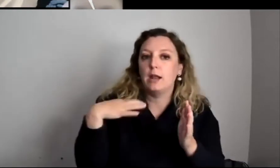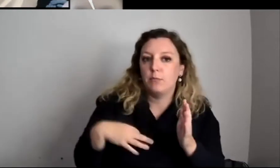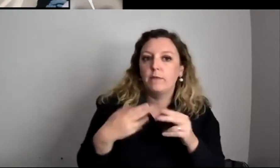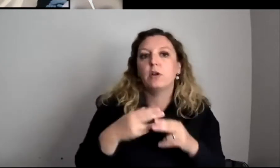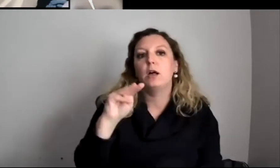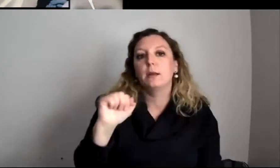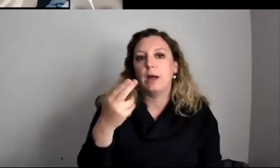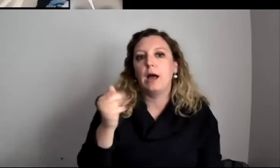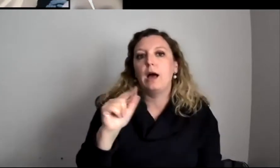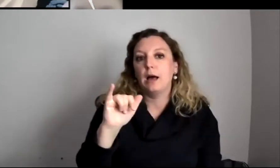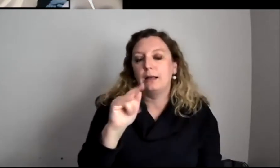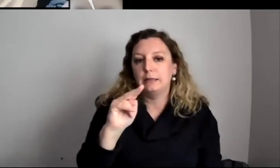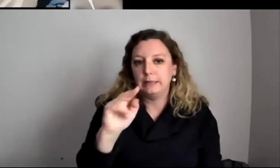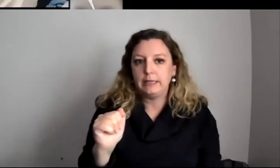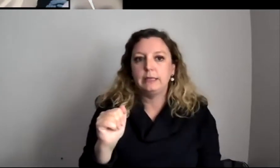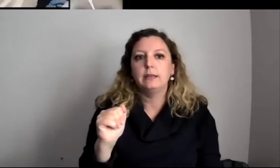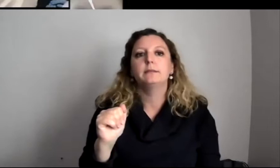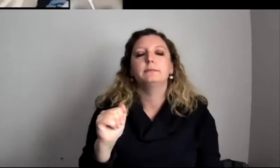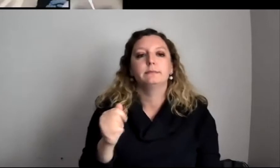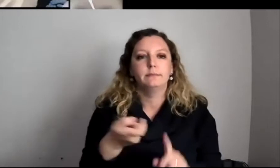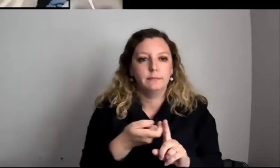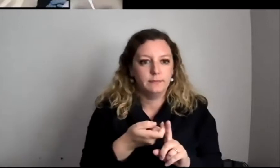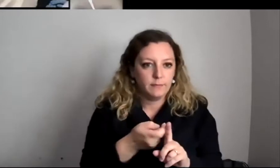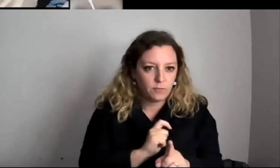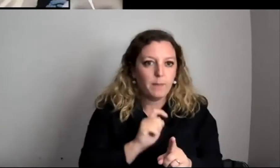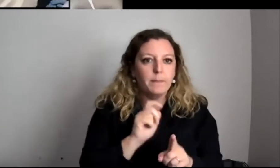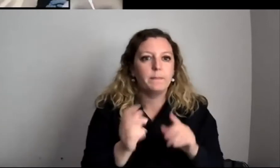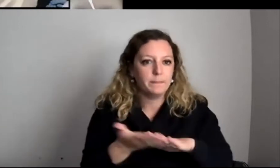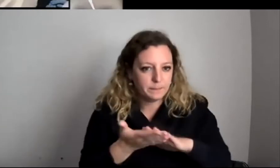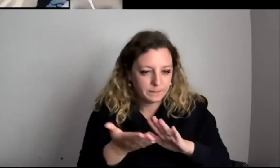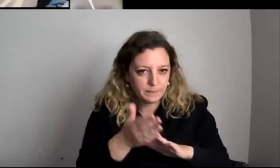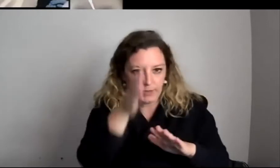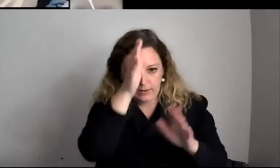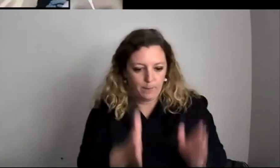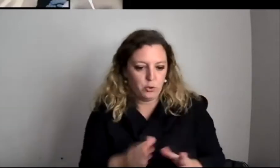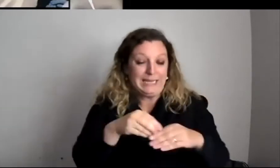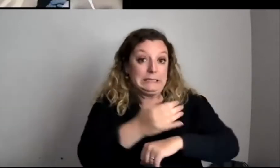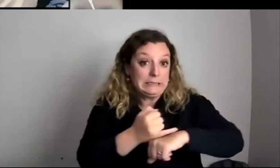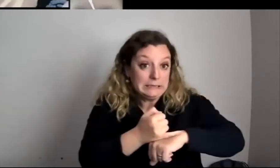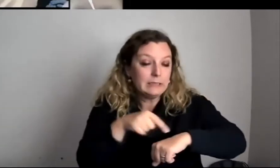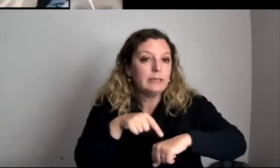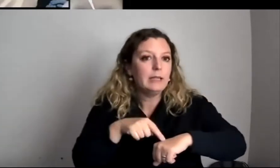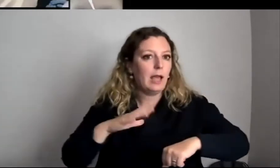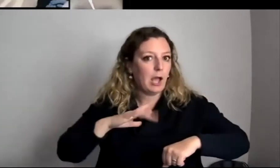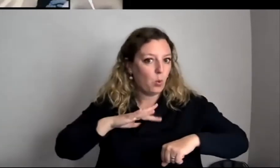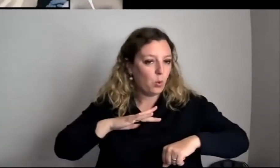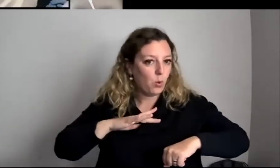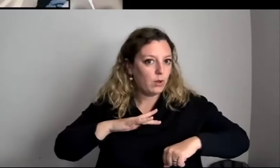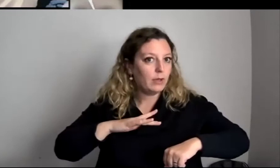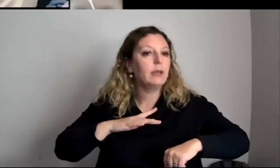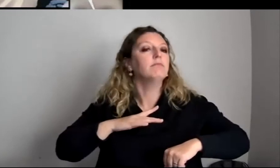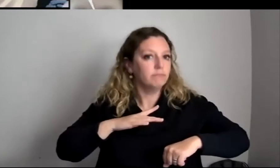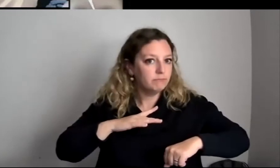Mahalina, and it's run by Fidi Razumbainarivu. He's based in Madagascar. And what I think is so cool about this is